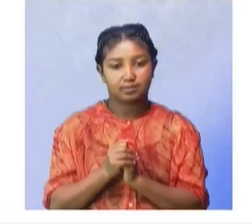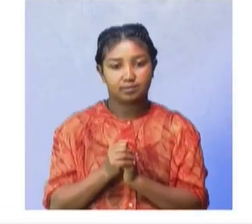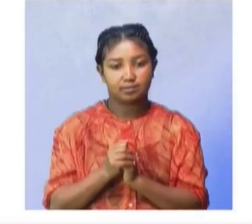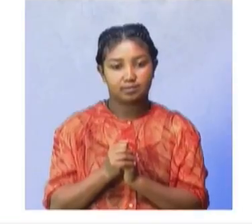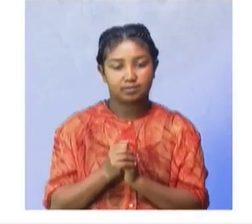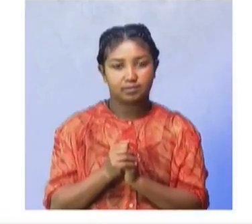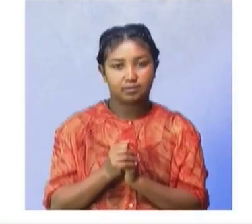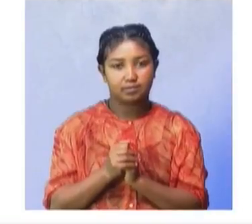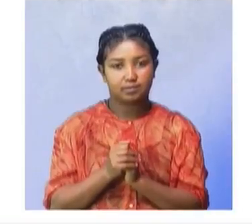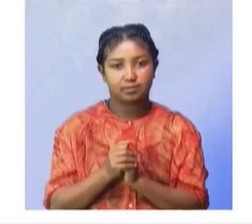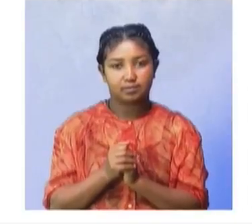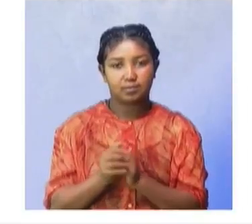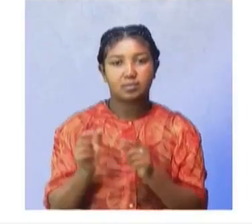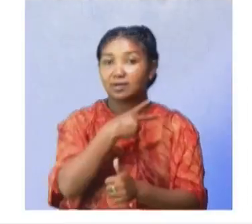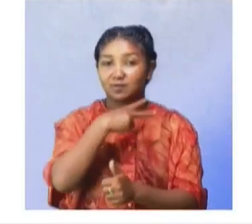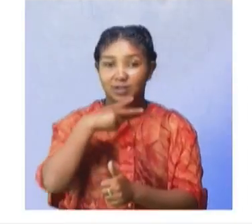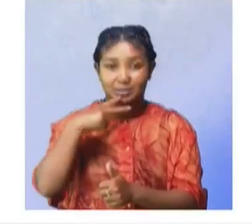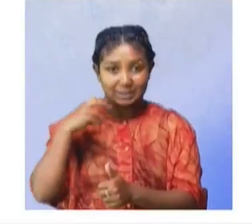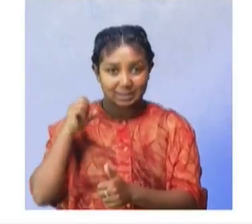verbs